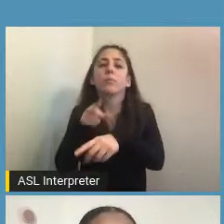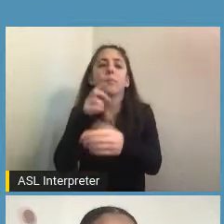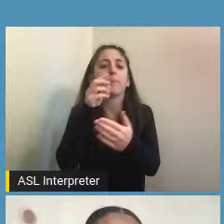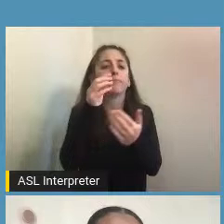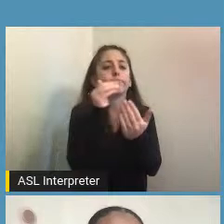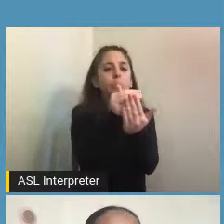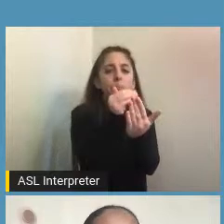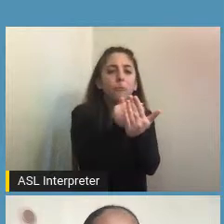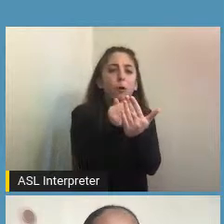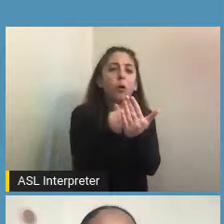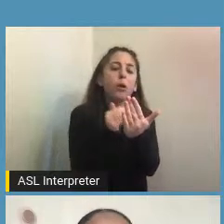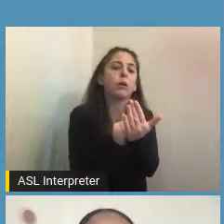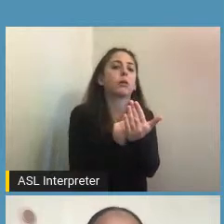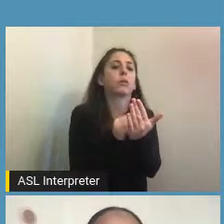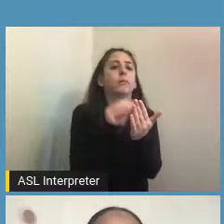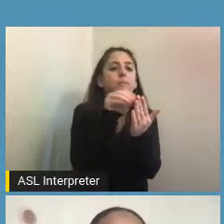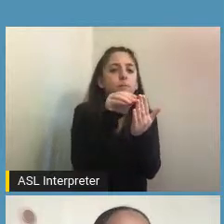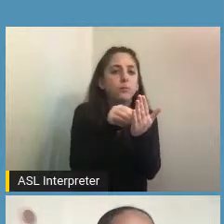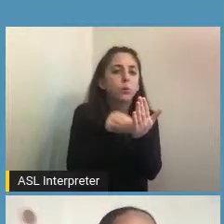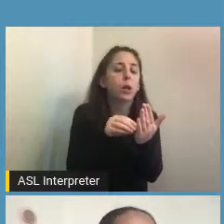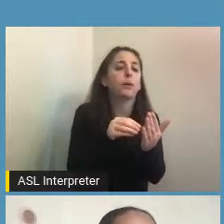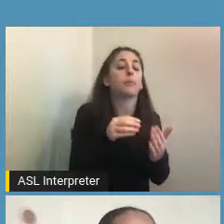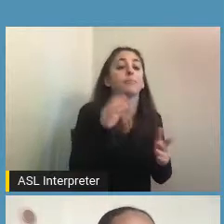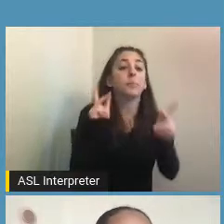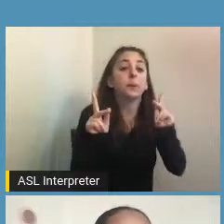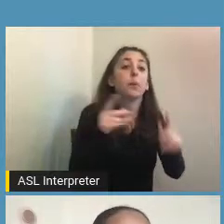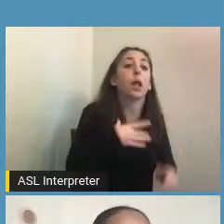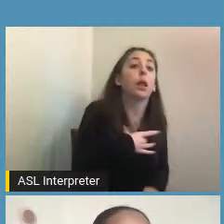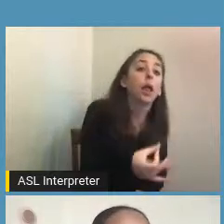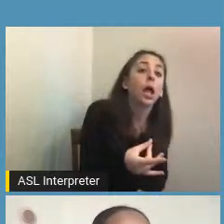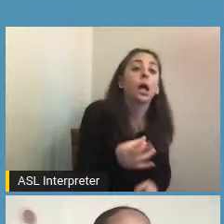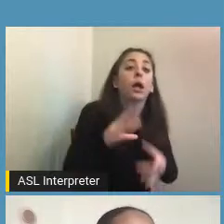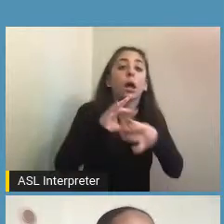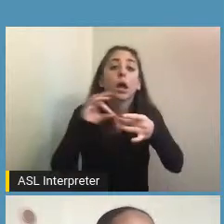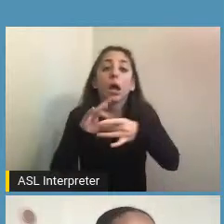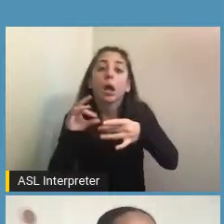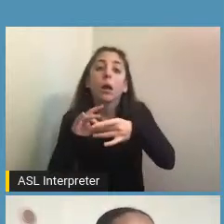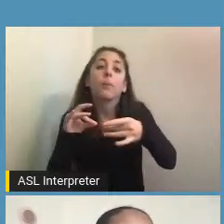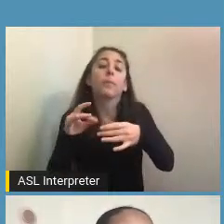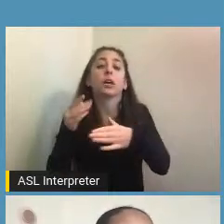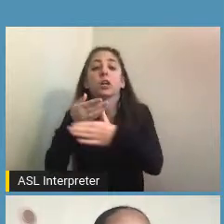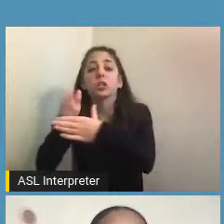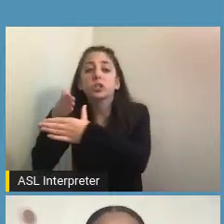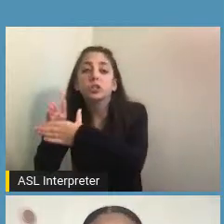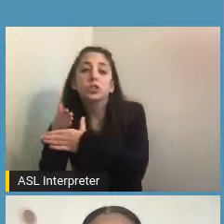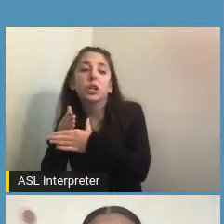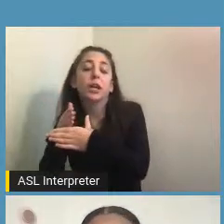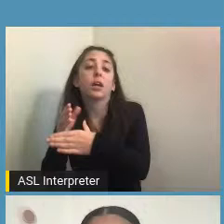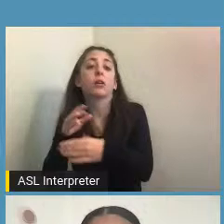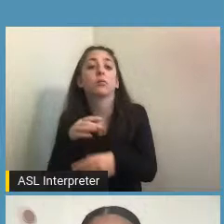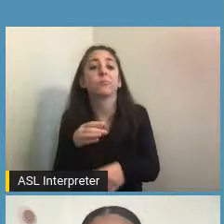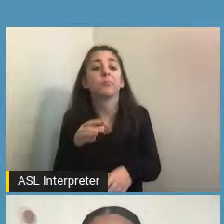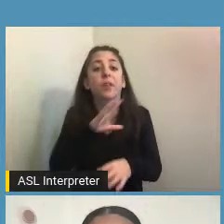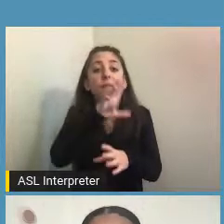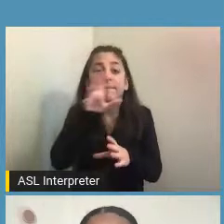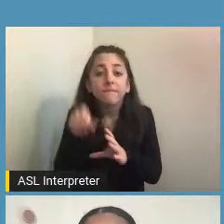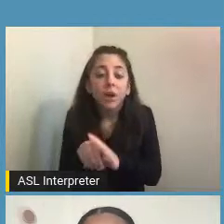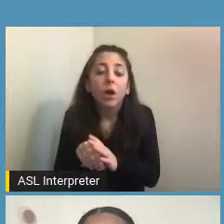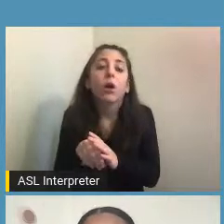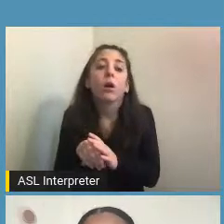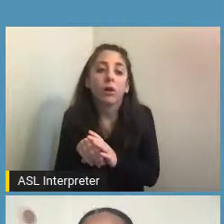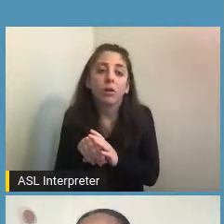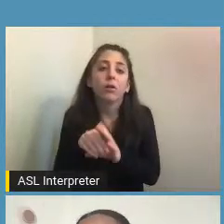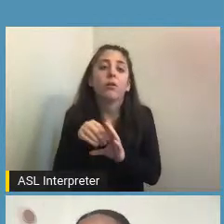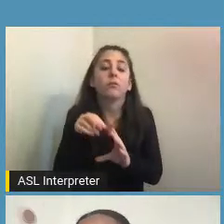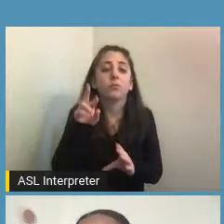metrics together, like your likes, your comments, your shares, the engagement rate, which, you might want to know your engagement